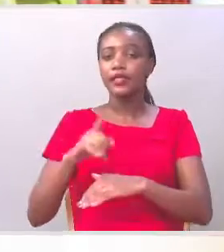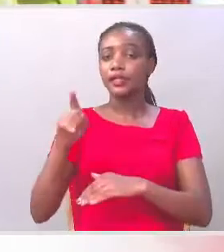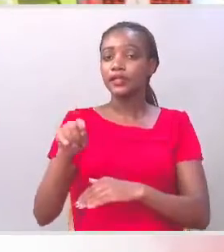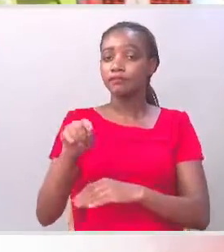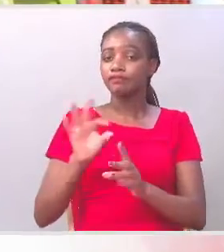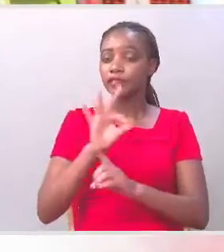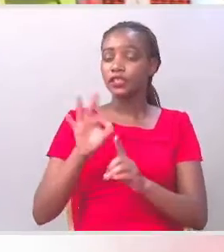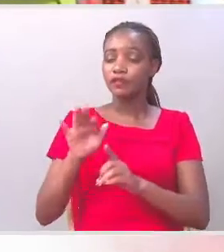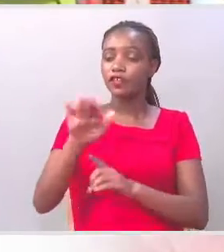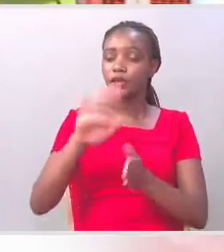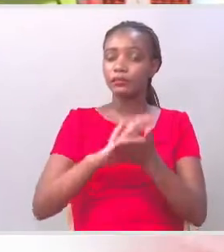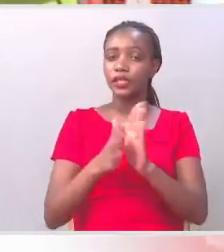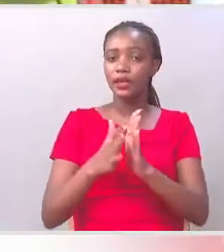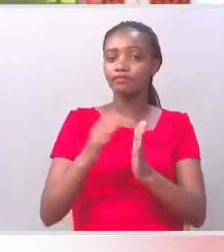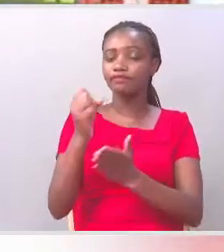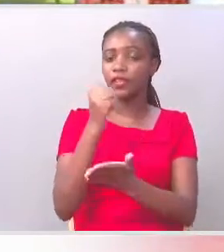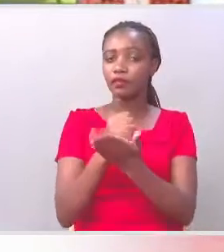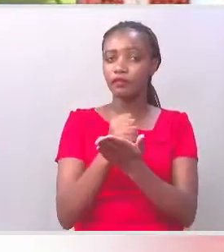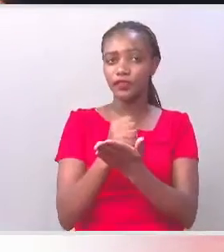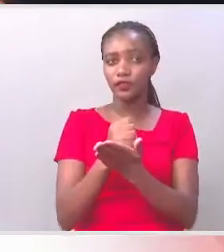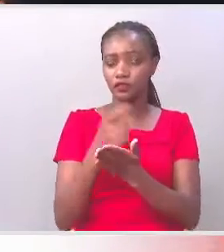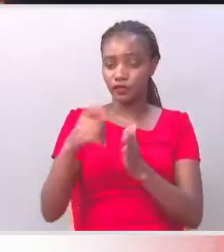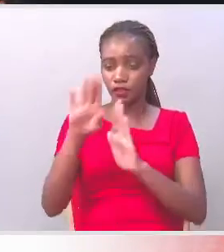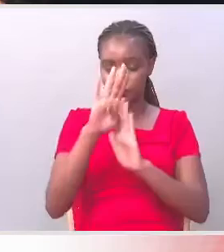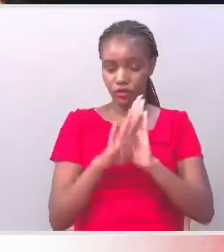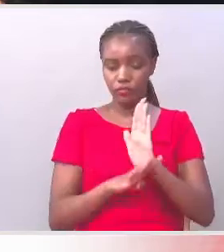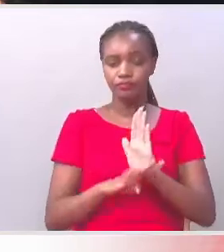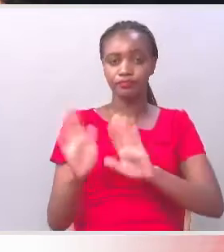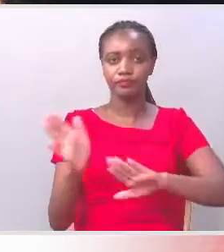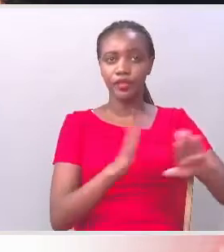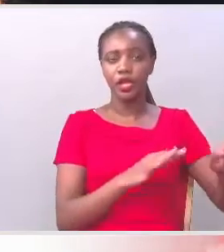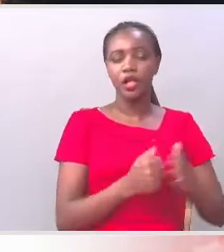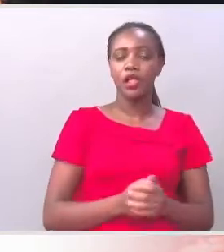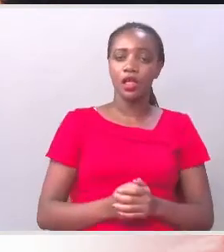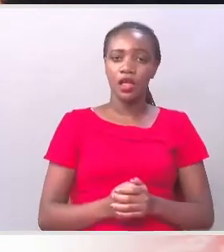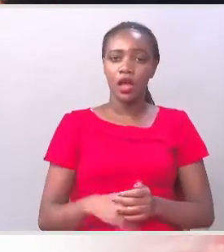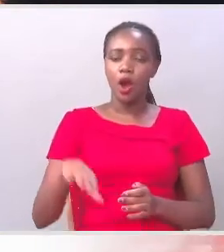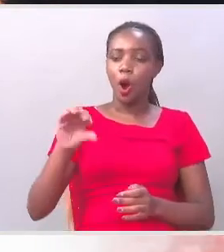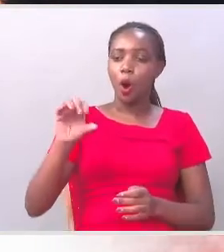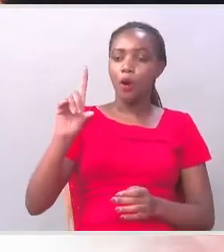place became the headquarters of this event. While crossing borders, Ole Gunnar Solskjaer has been